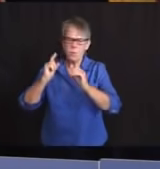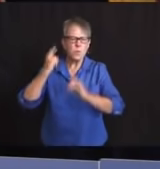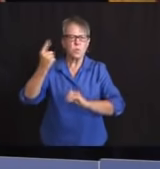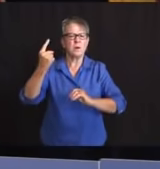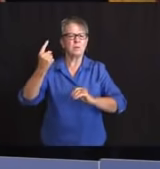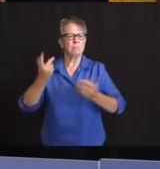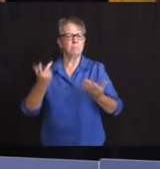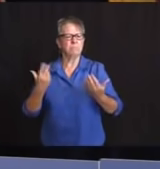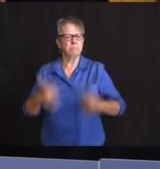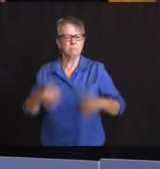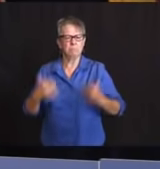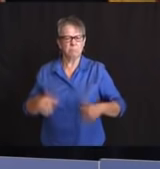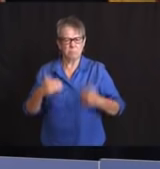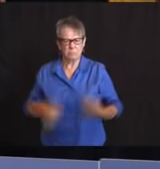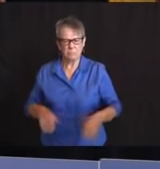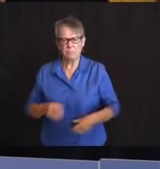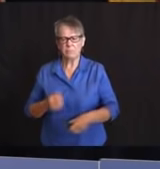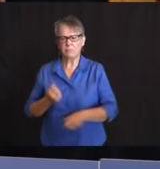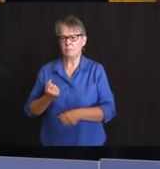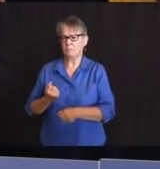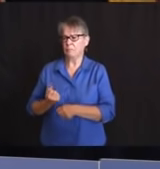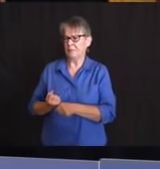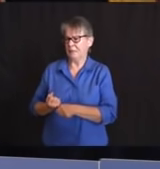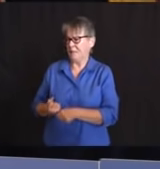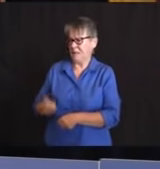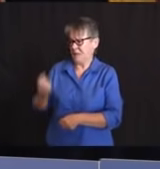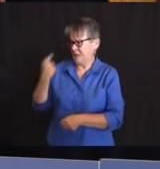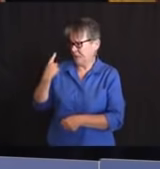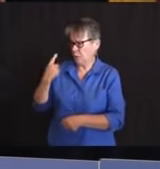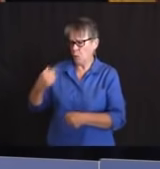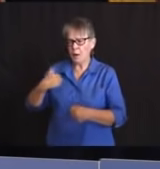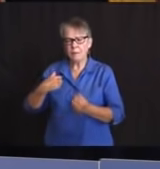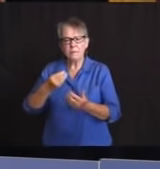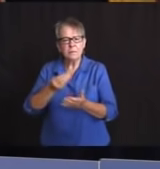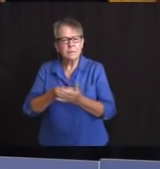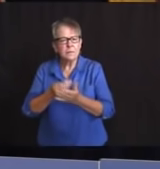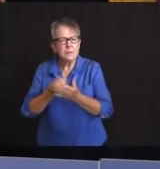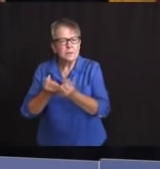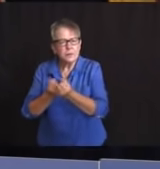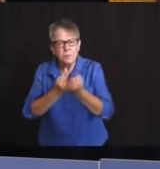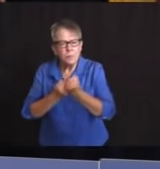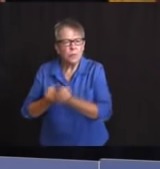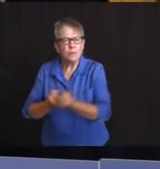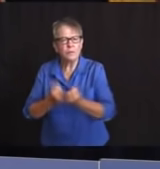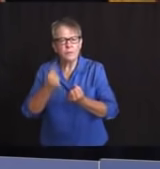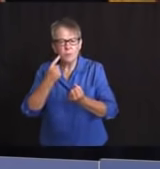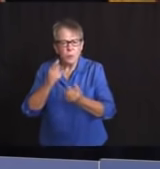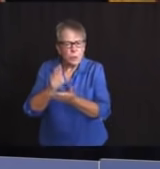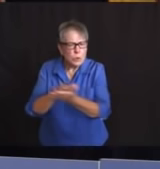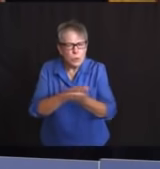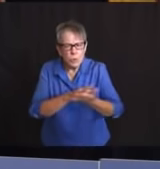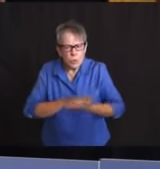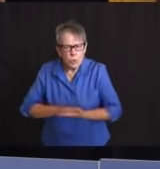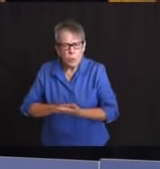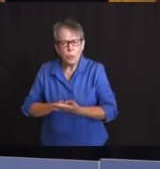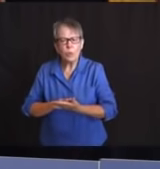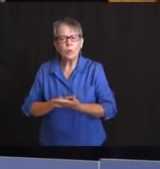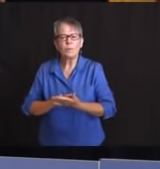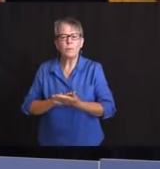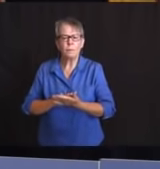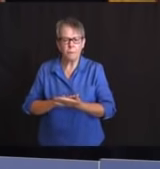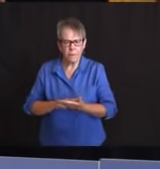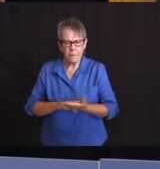schools helped New Jersey earn, for the first time, the #1 ranking in the nation. So it was gratifying to hear that New Jersey